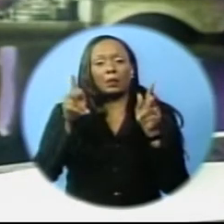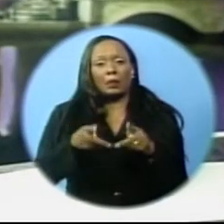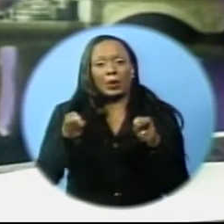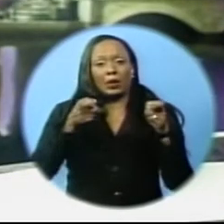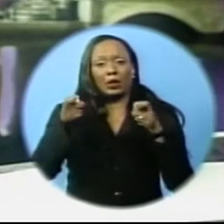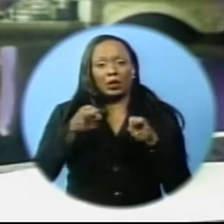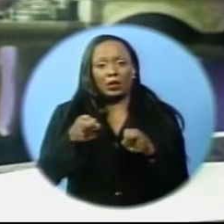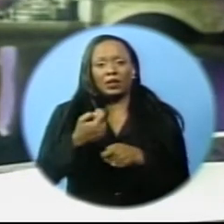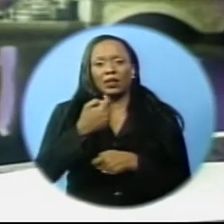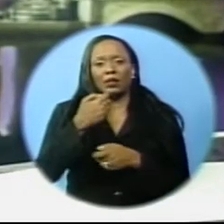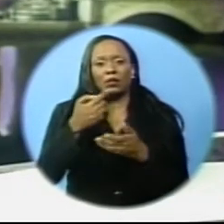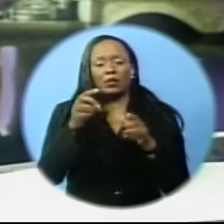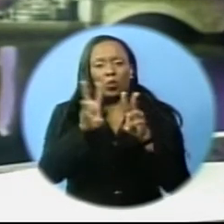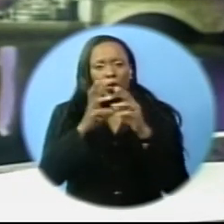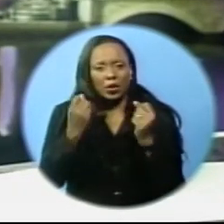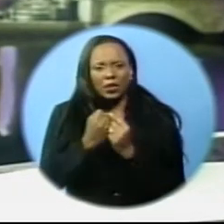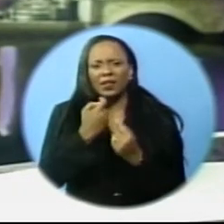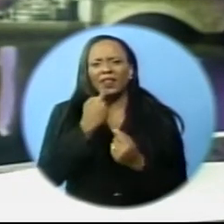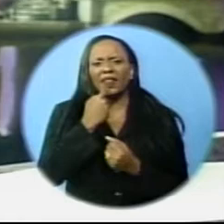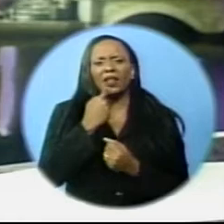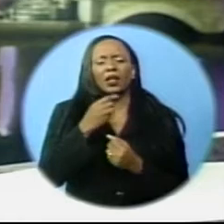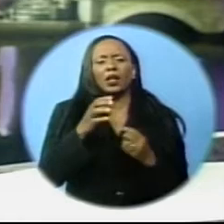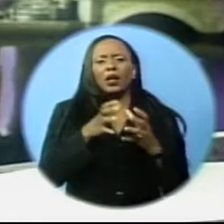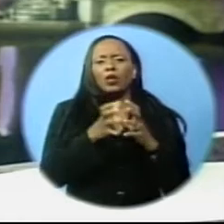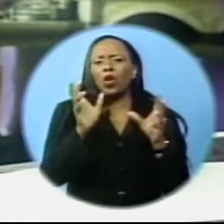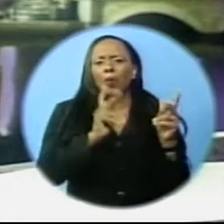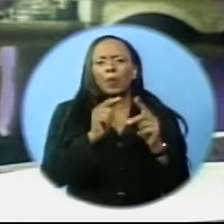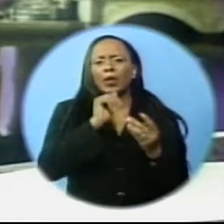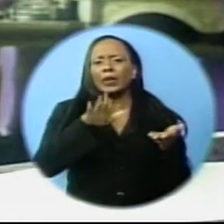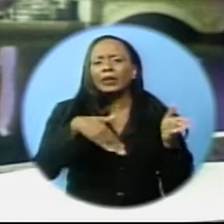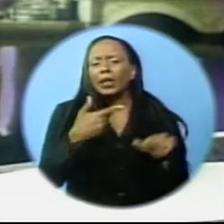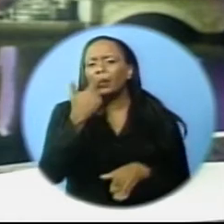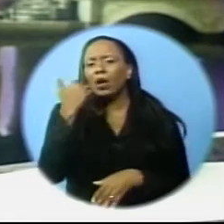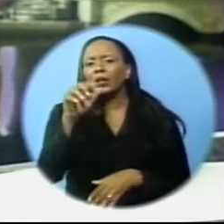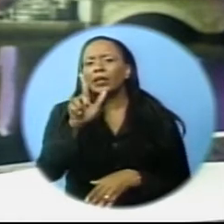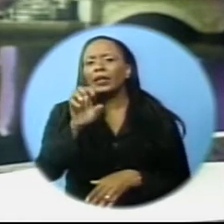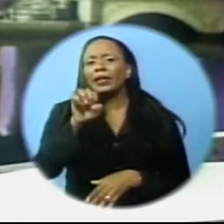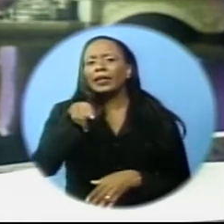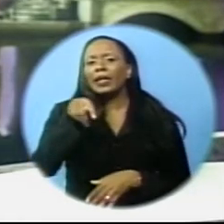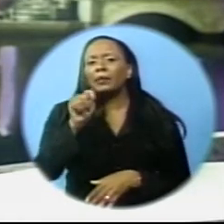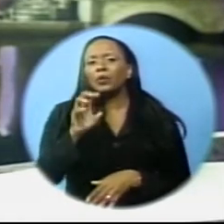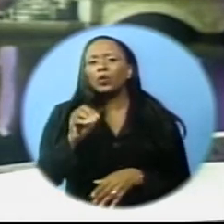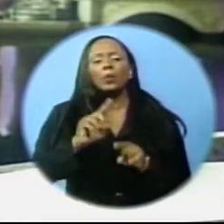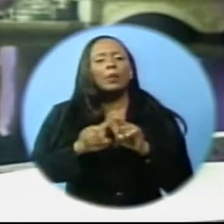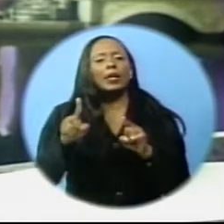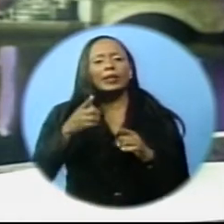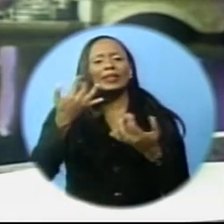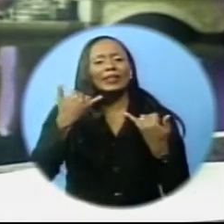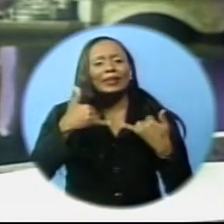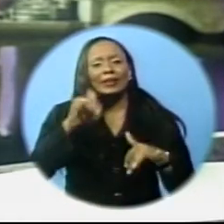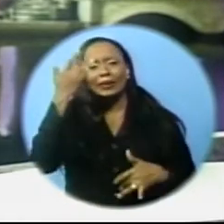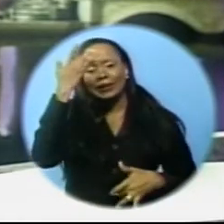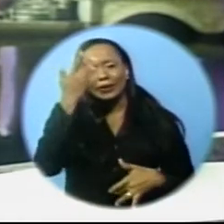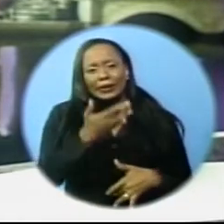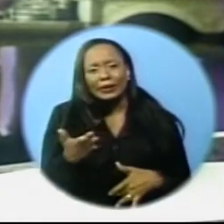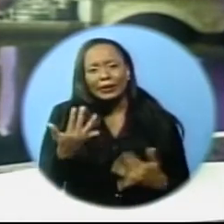says although there has been a decline in the number of deaths and transmissions over the years, the disease